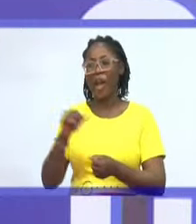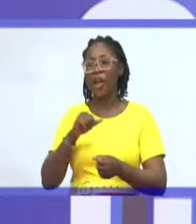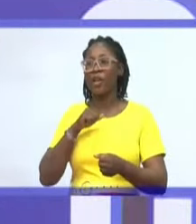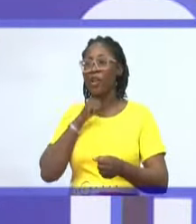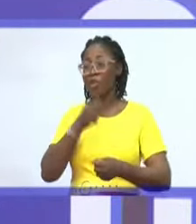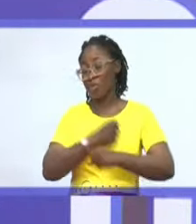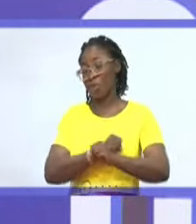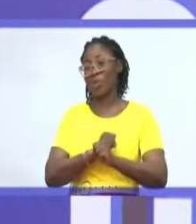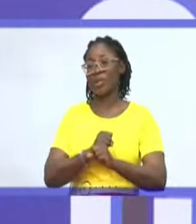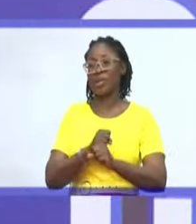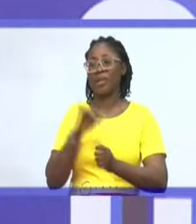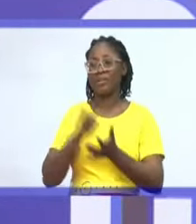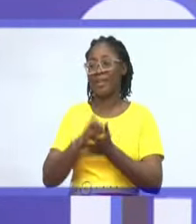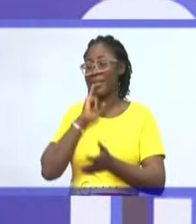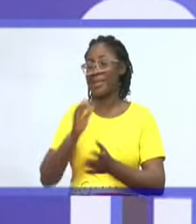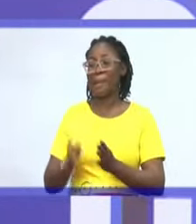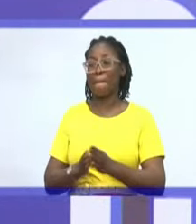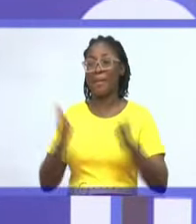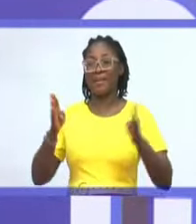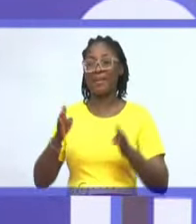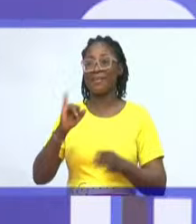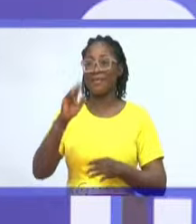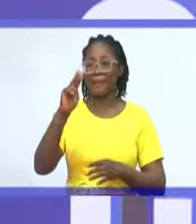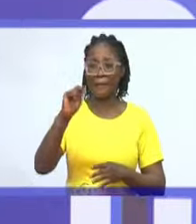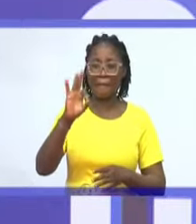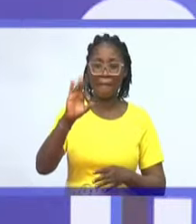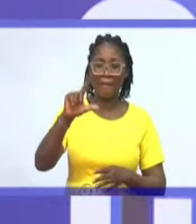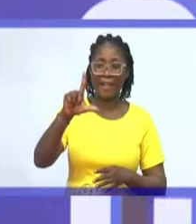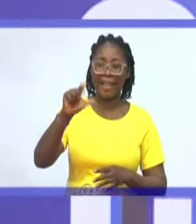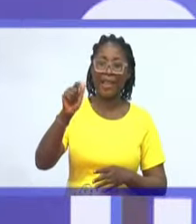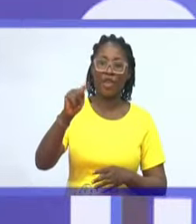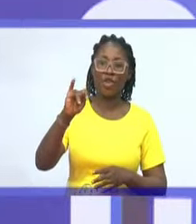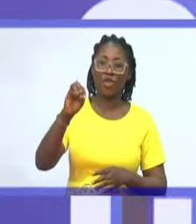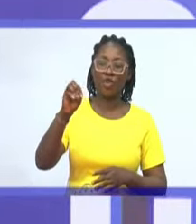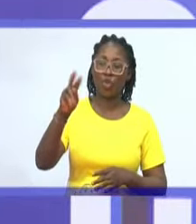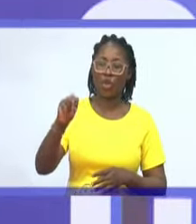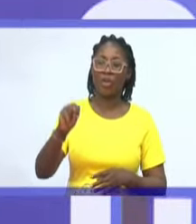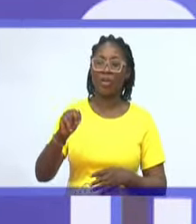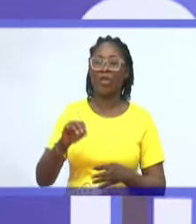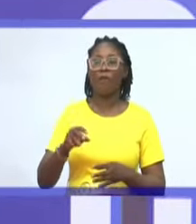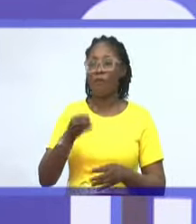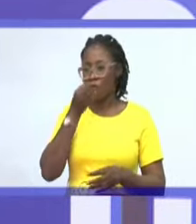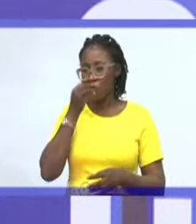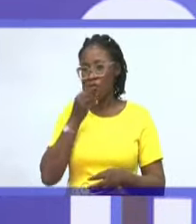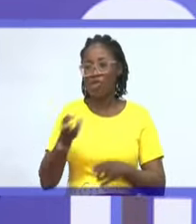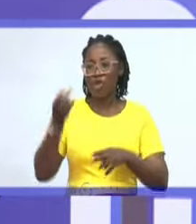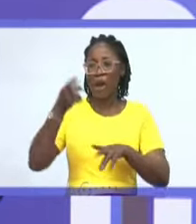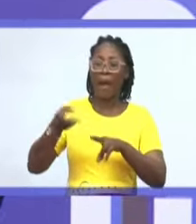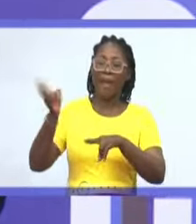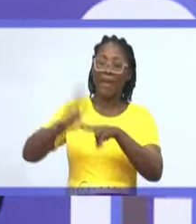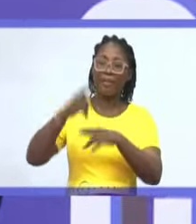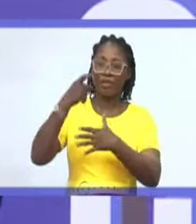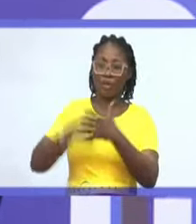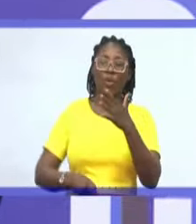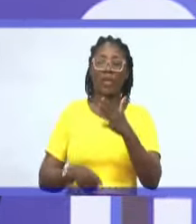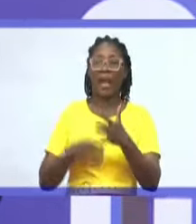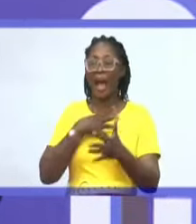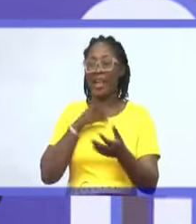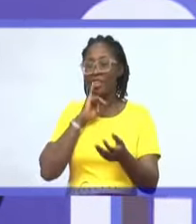That's the biggest inflation we have today is food inflation. That is fueled by